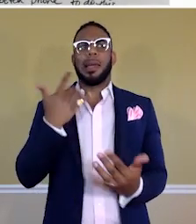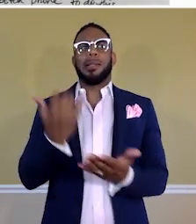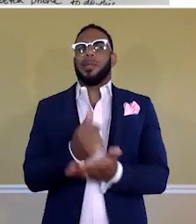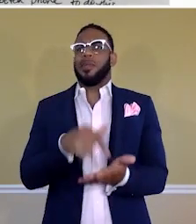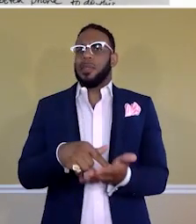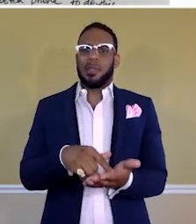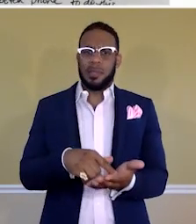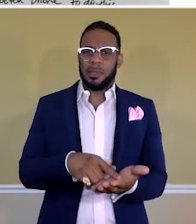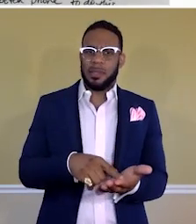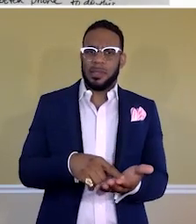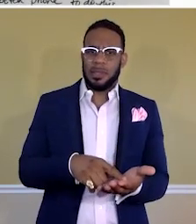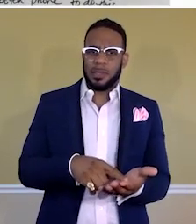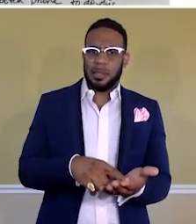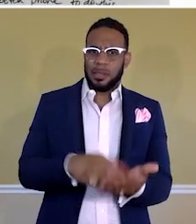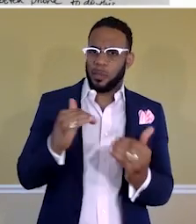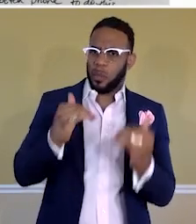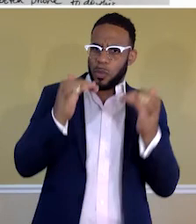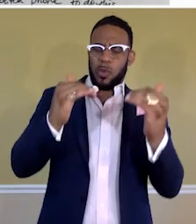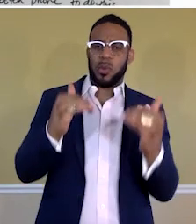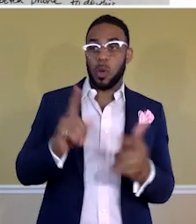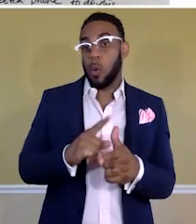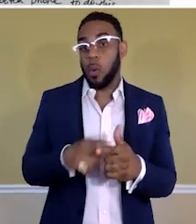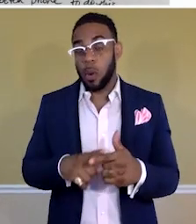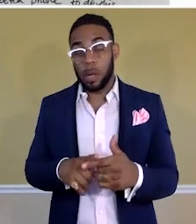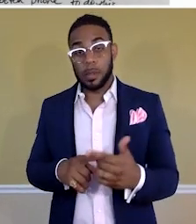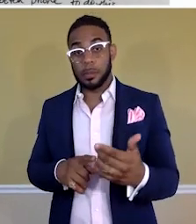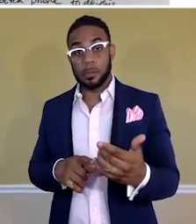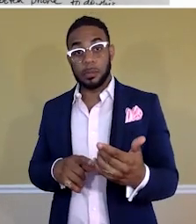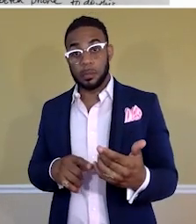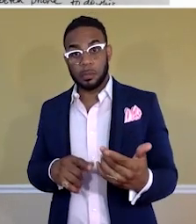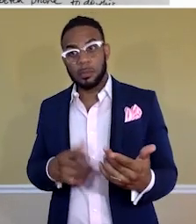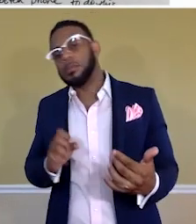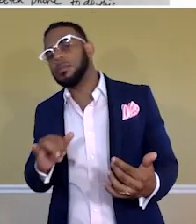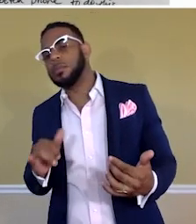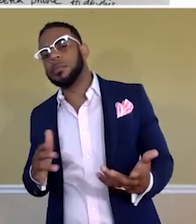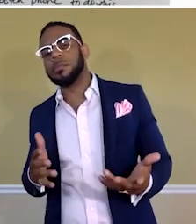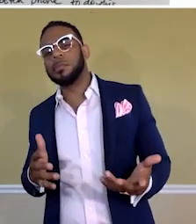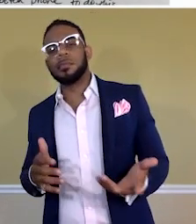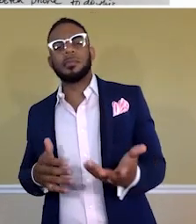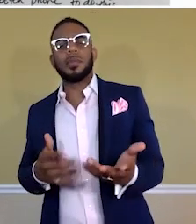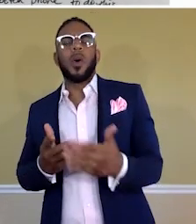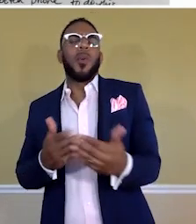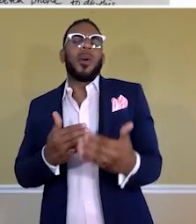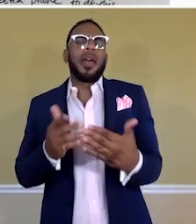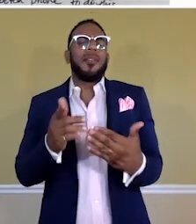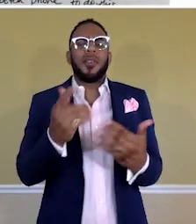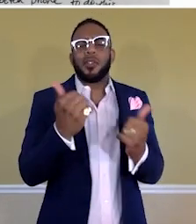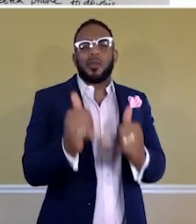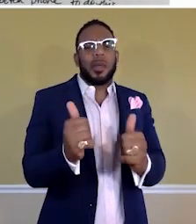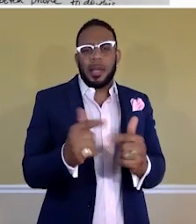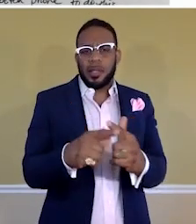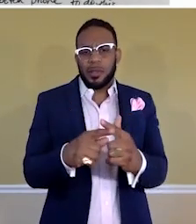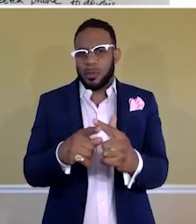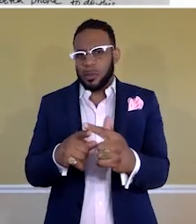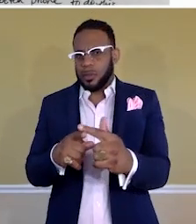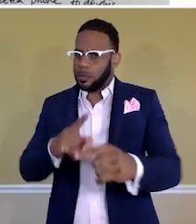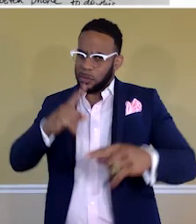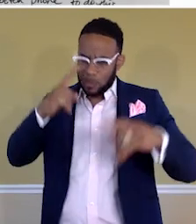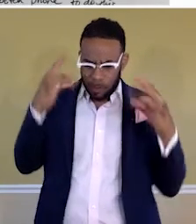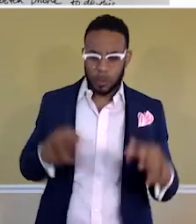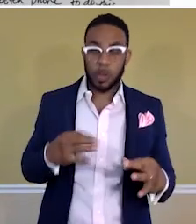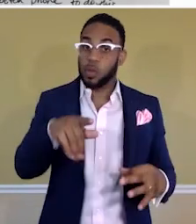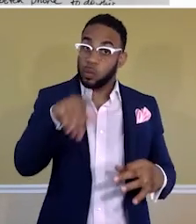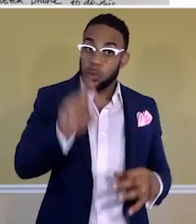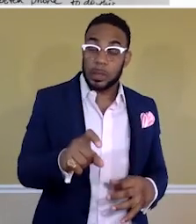this promotion, or hey, whatever you're trying to assert,